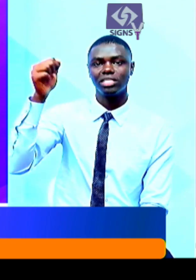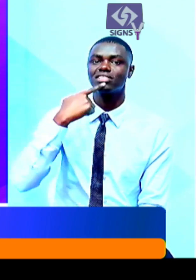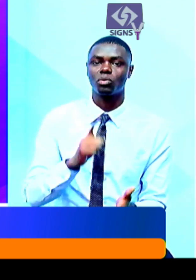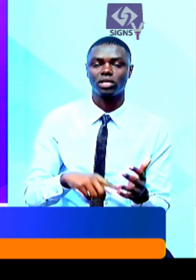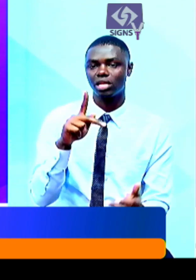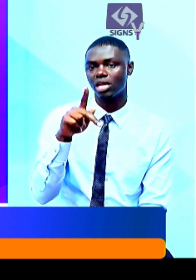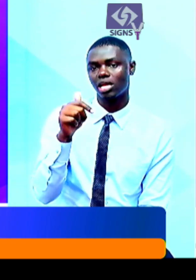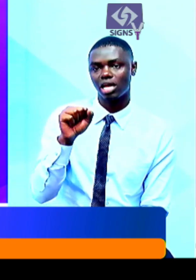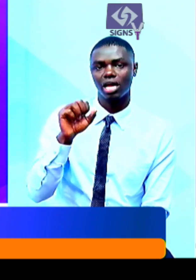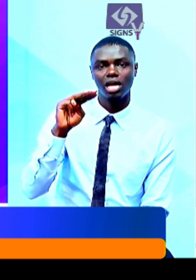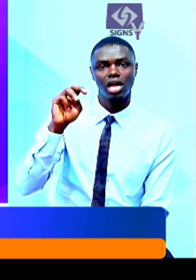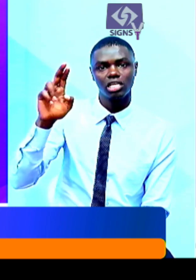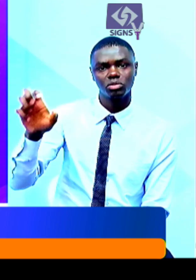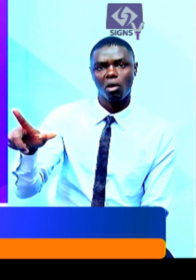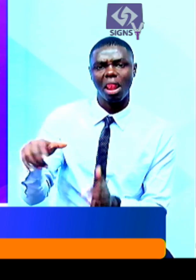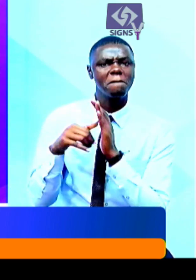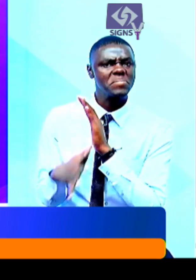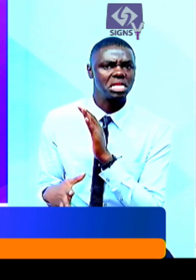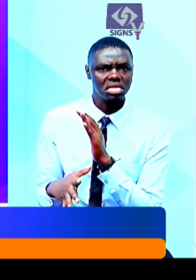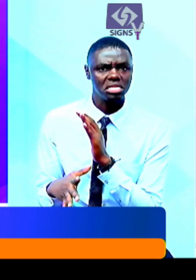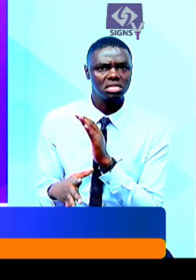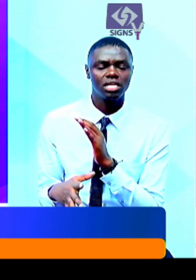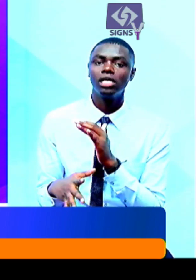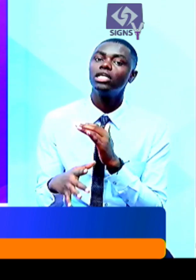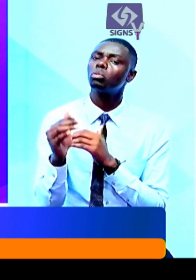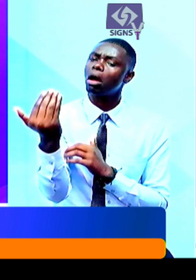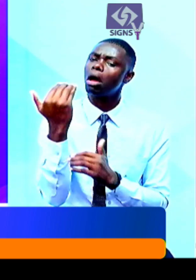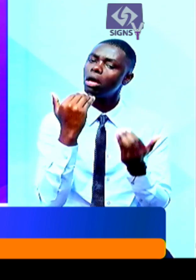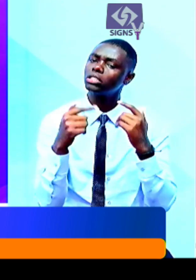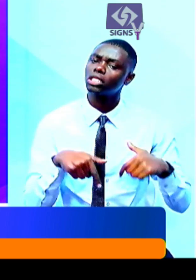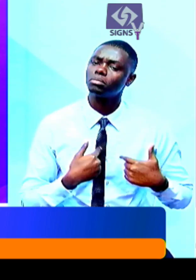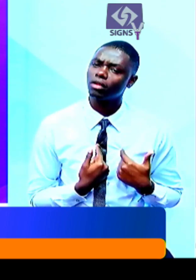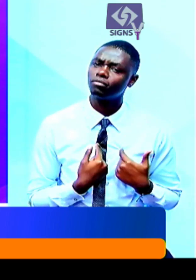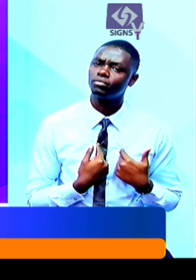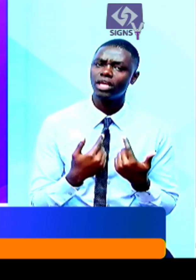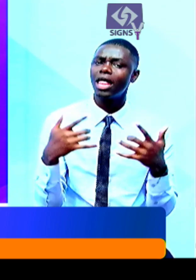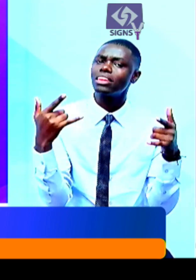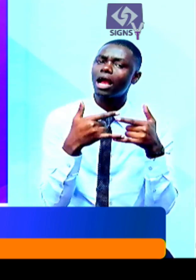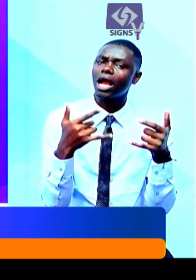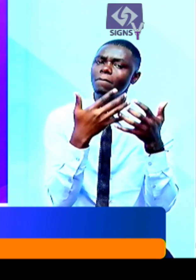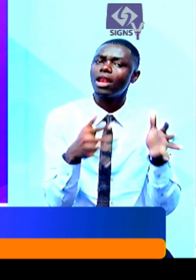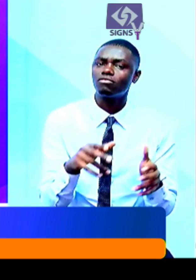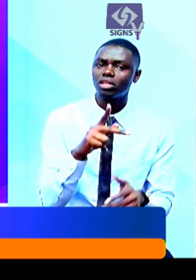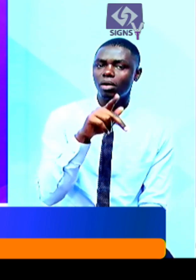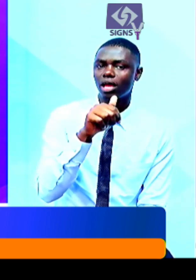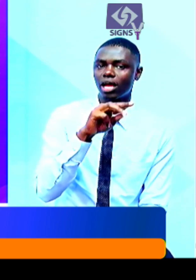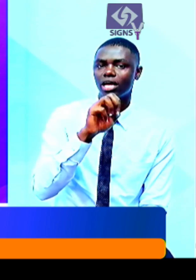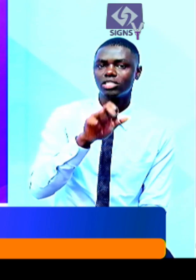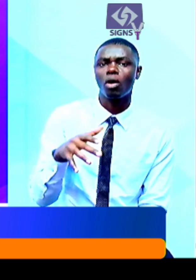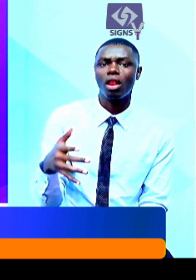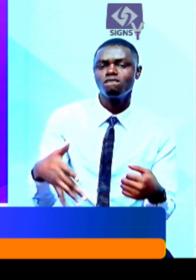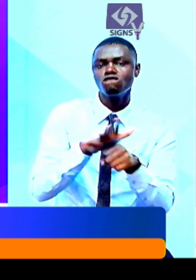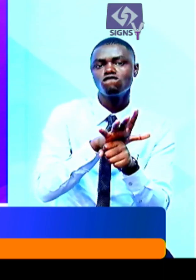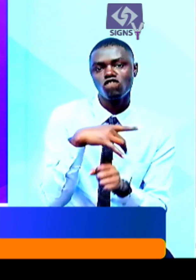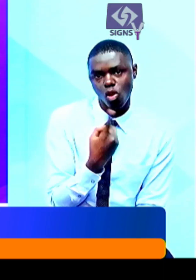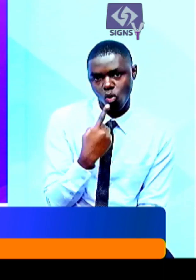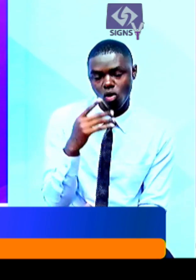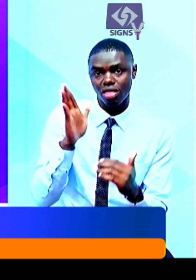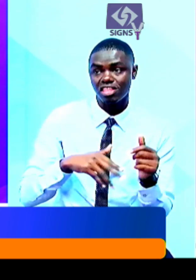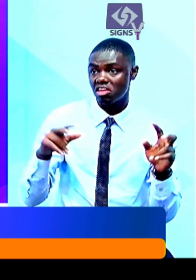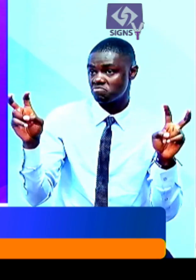Caswell betrayed them, they should ask themselves, the gap left by Caswell, who can fill it? Who can fill it? Instead of looking